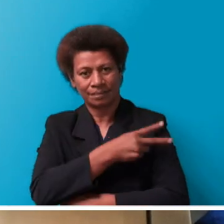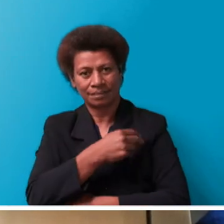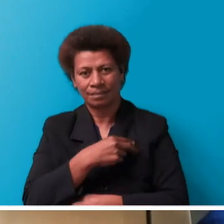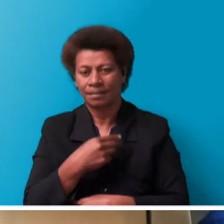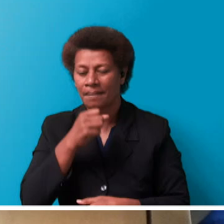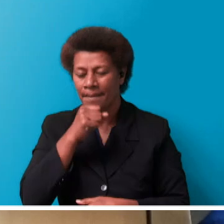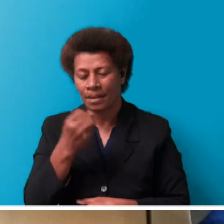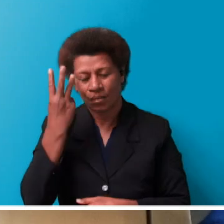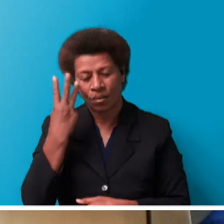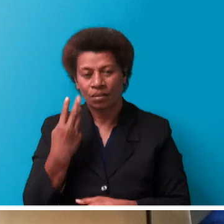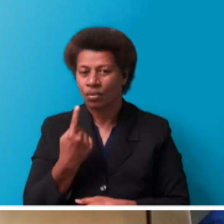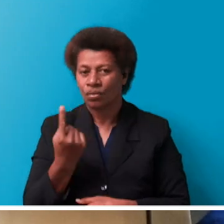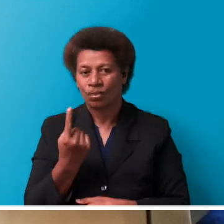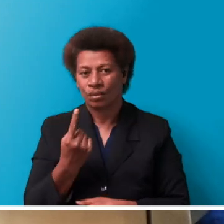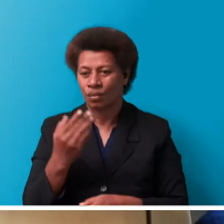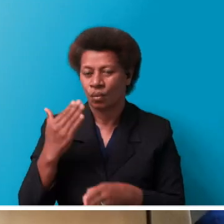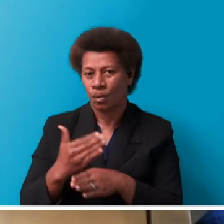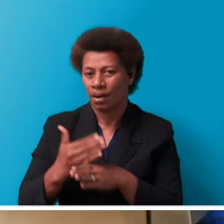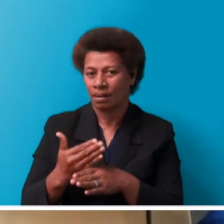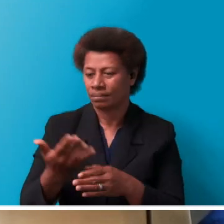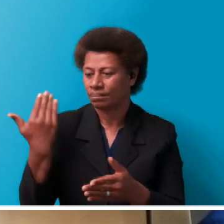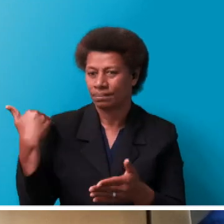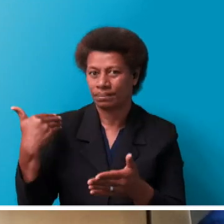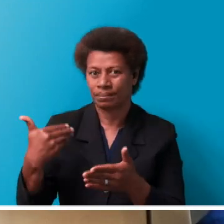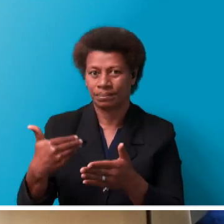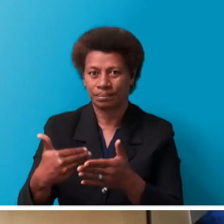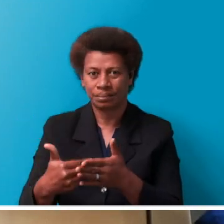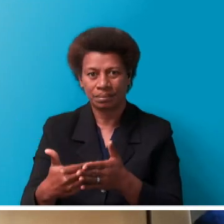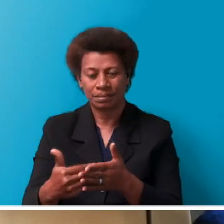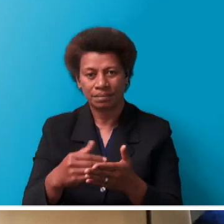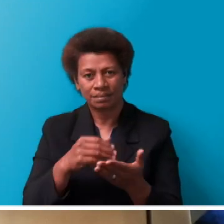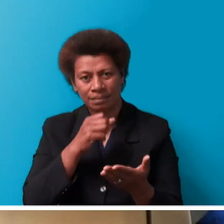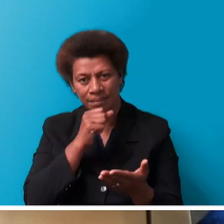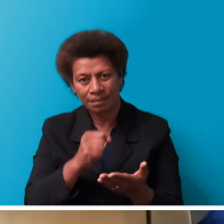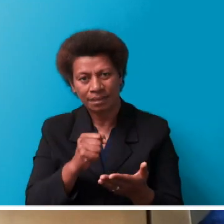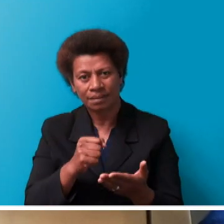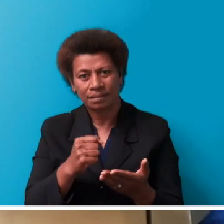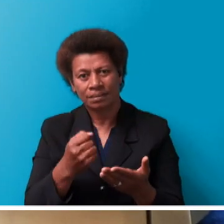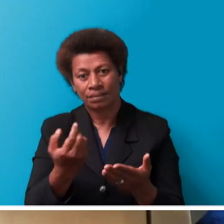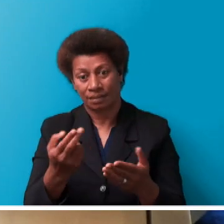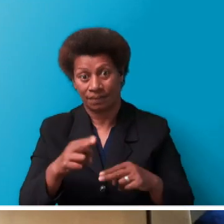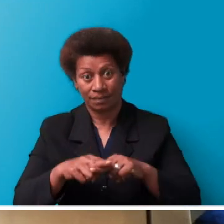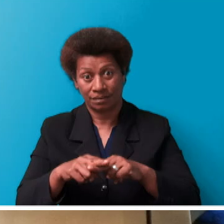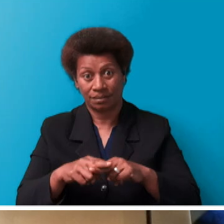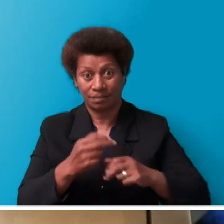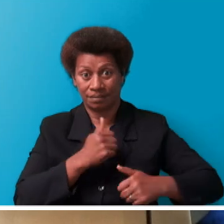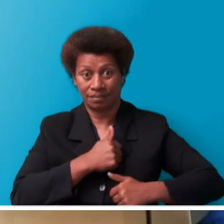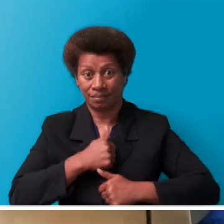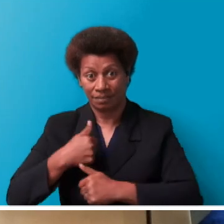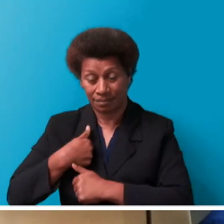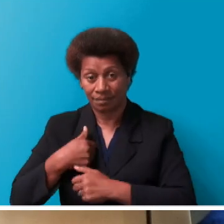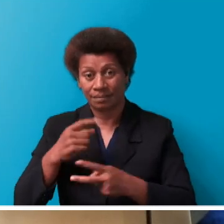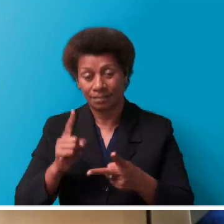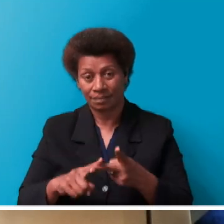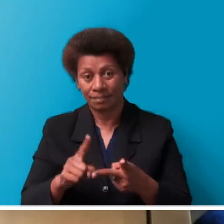and women of the Republic of Fiji Military Forces, the Fiji Police Force, and the Correction Services,